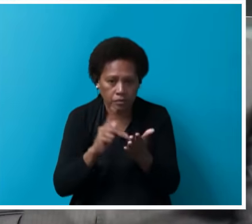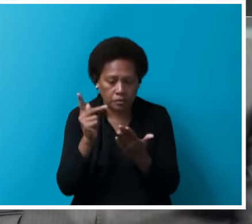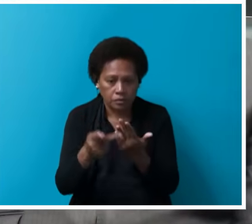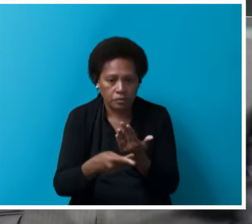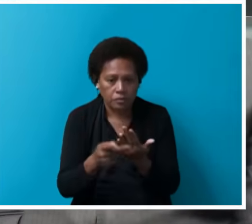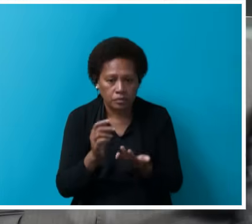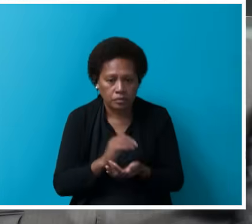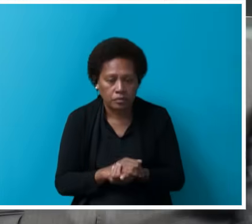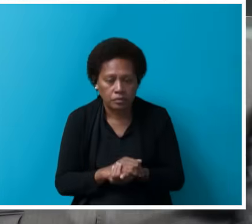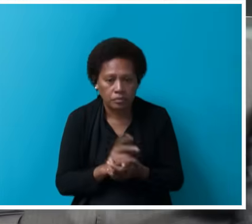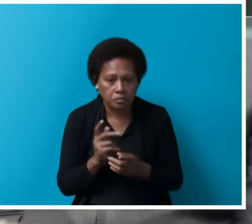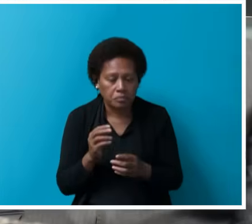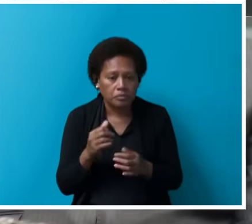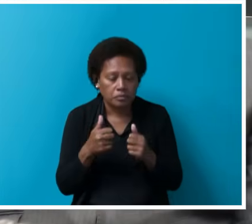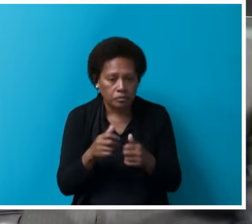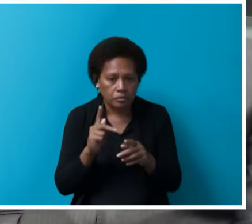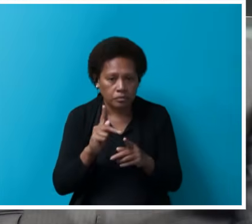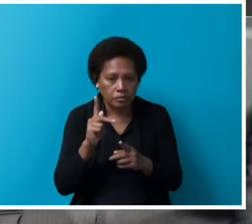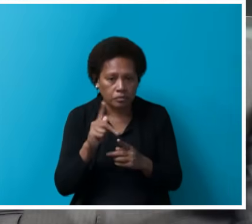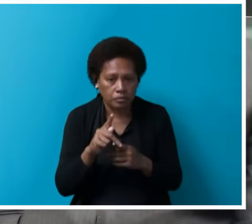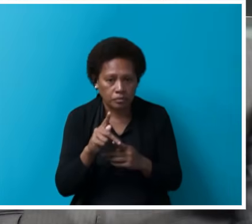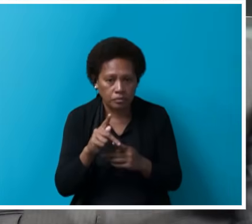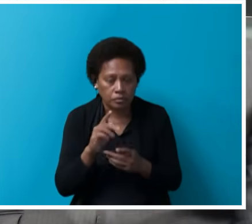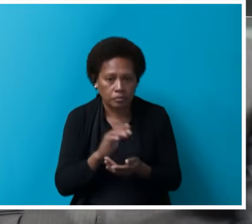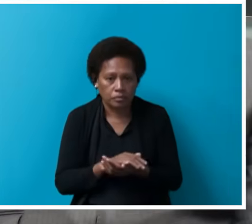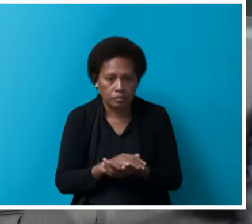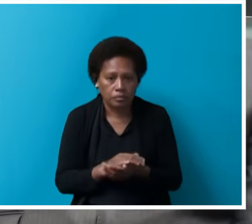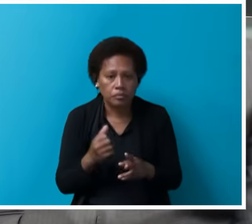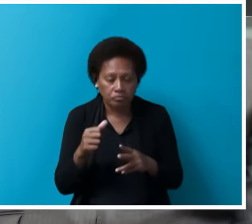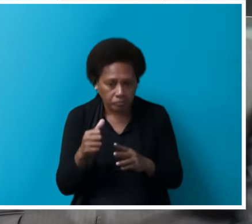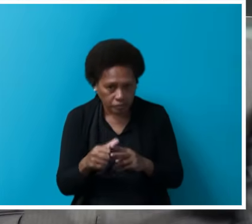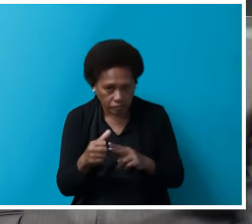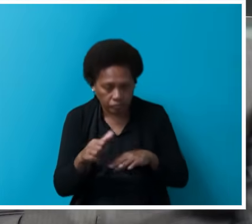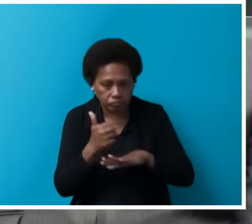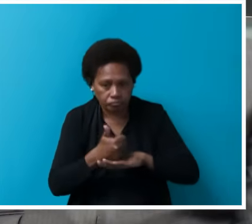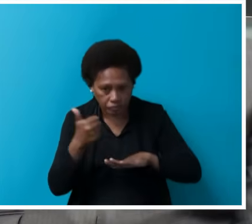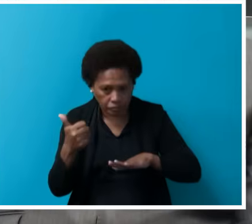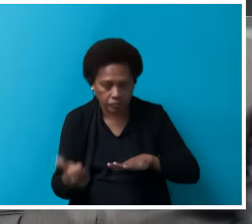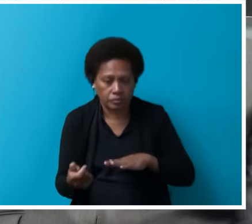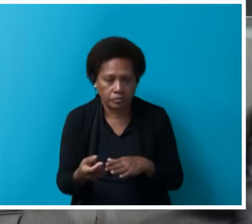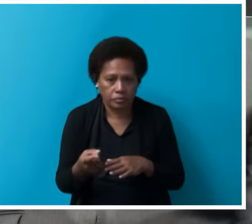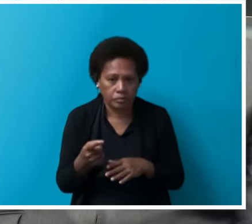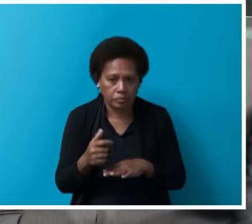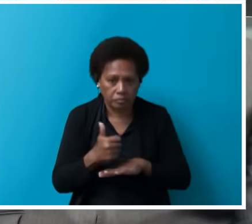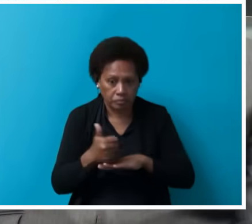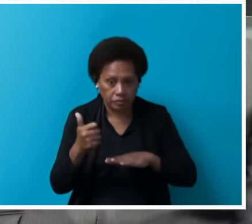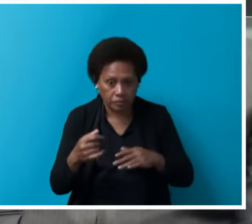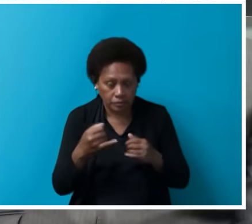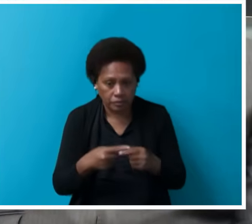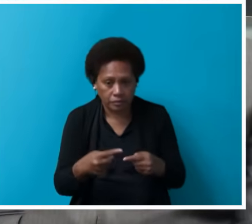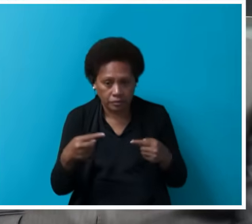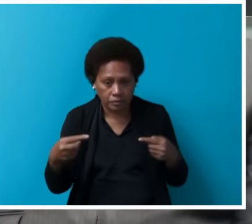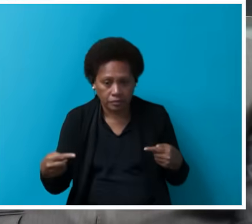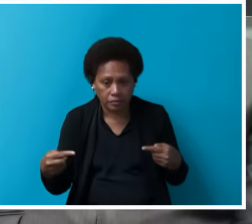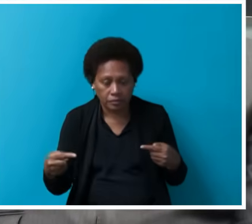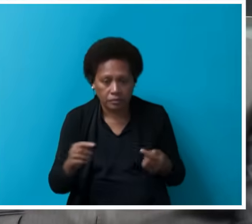good politics for the government, but bad politics for the opposition. And that's what is causing the panic, Mr. Speaker. That's what is causing the